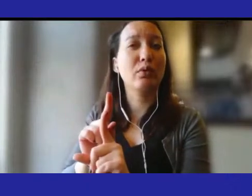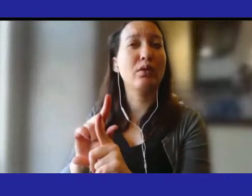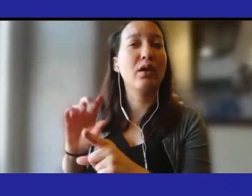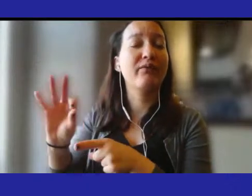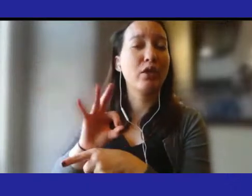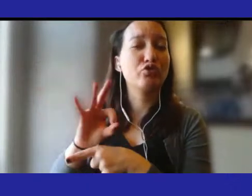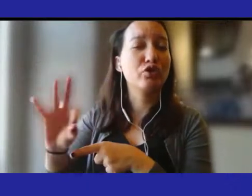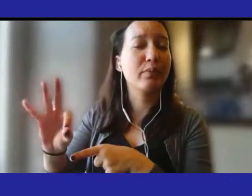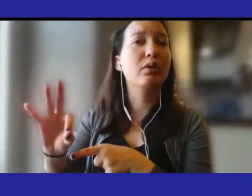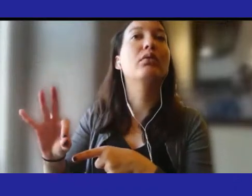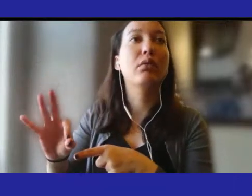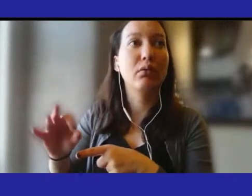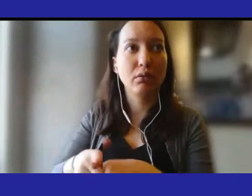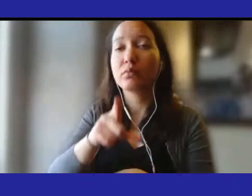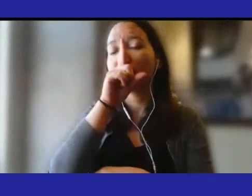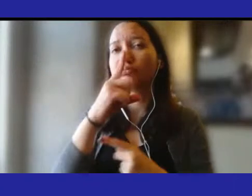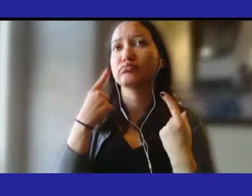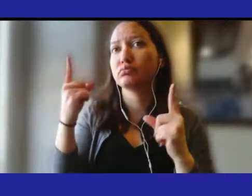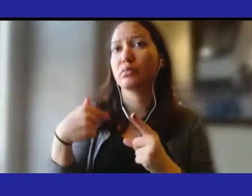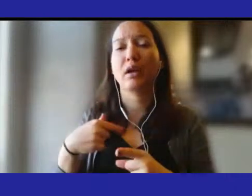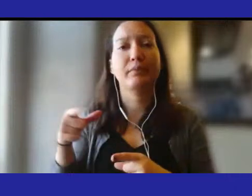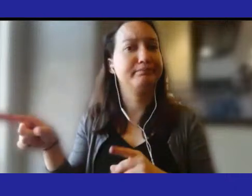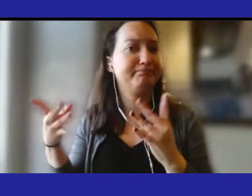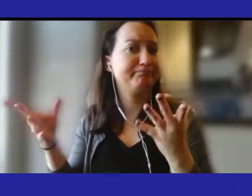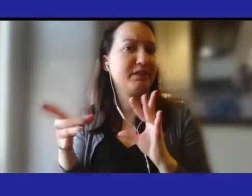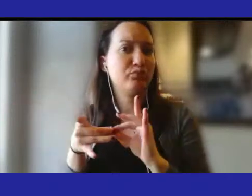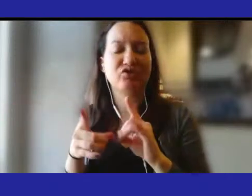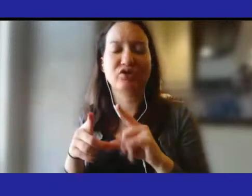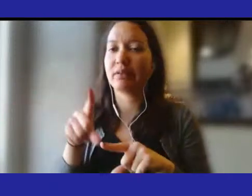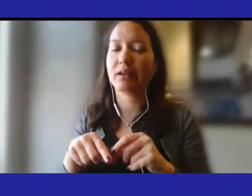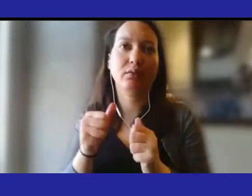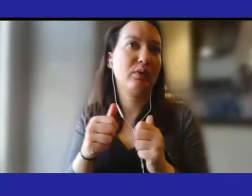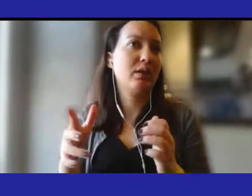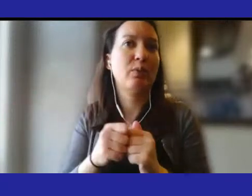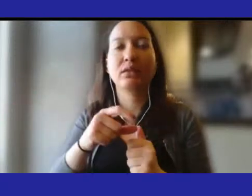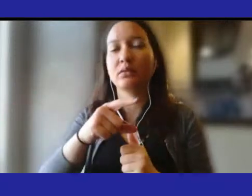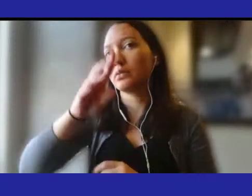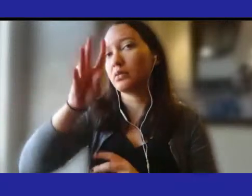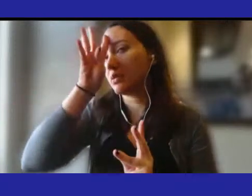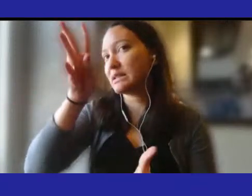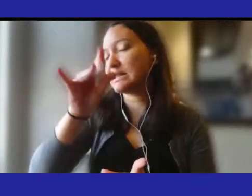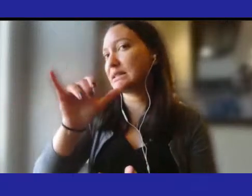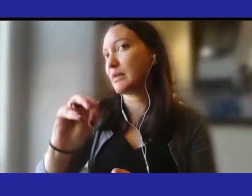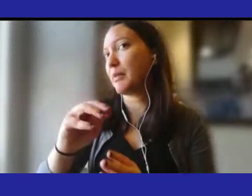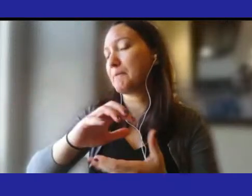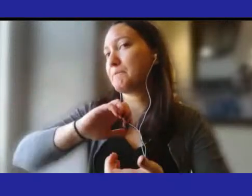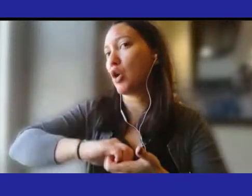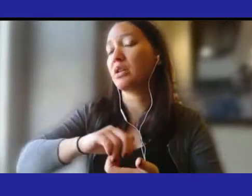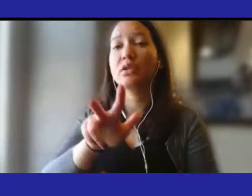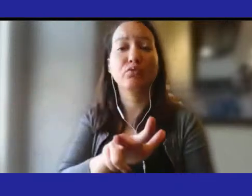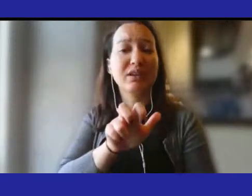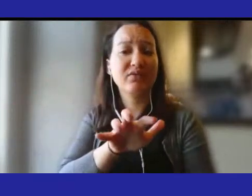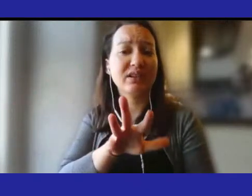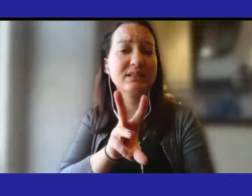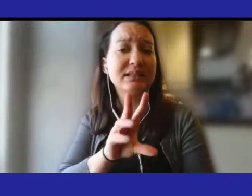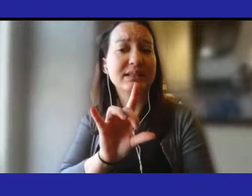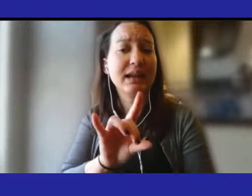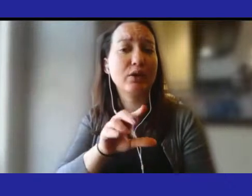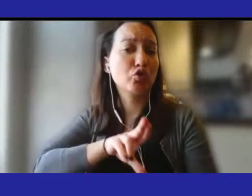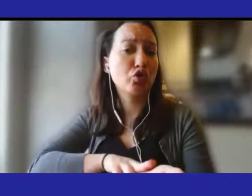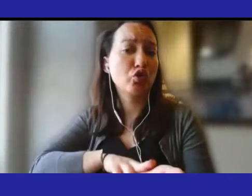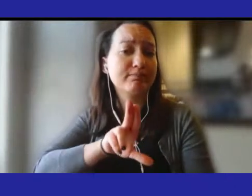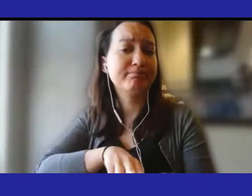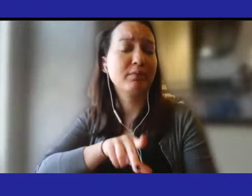also successful. As Michael mentioned, we cannot do it without our simulation partners. We've had 358 nurses enrolled with a